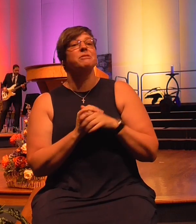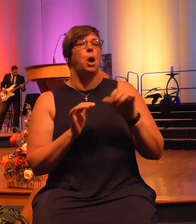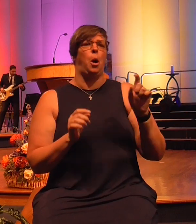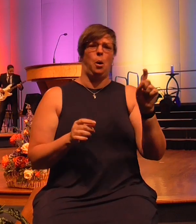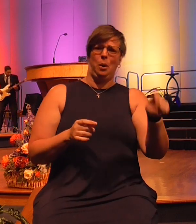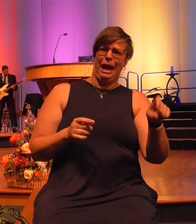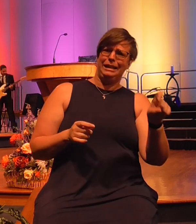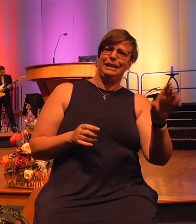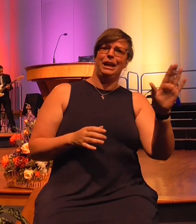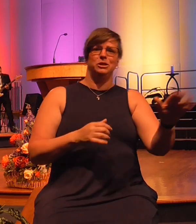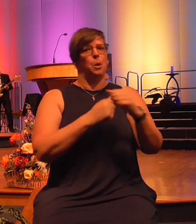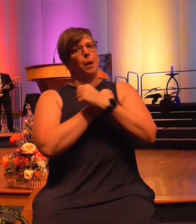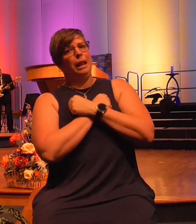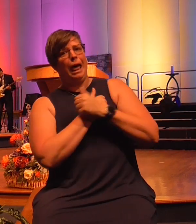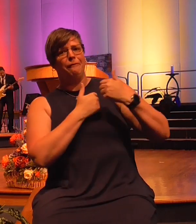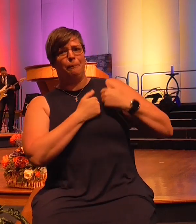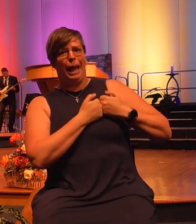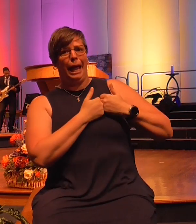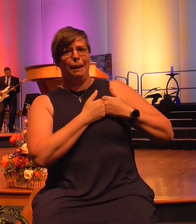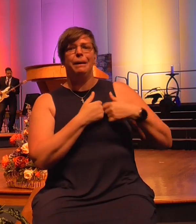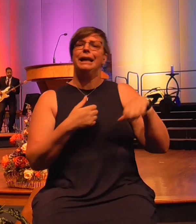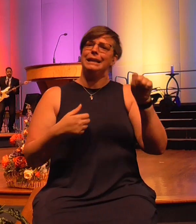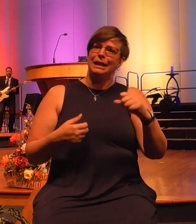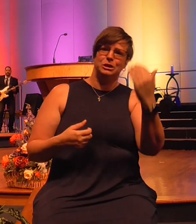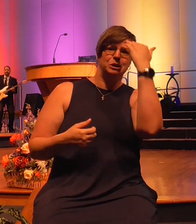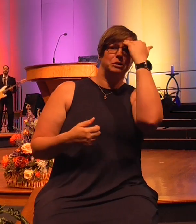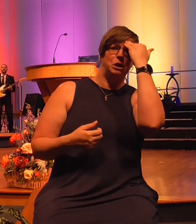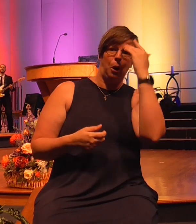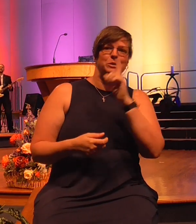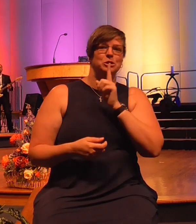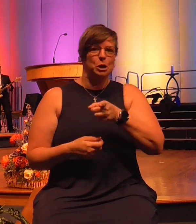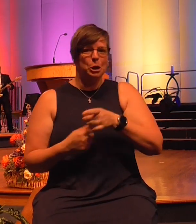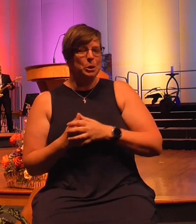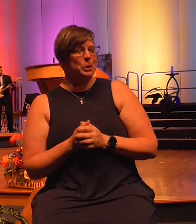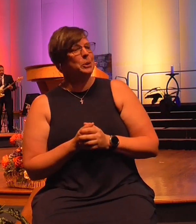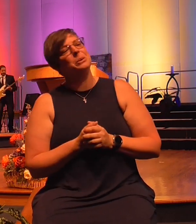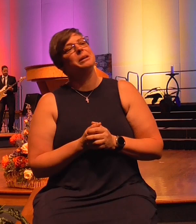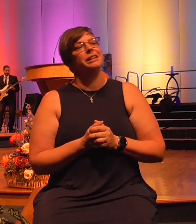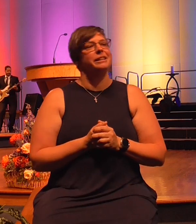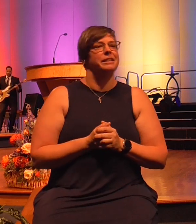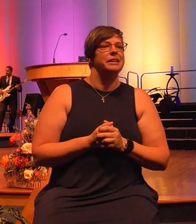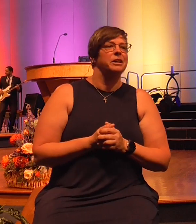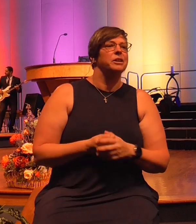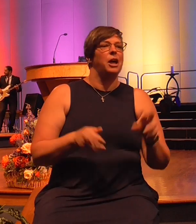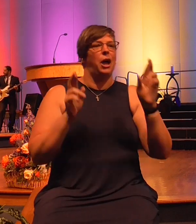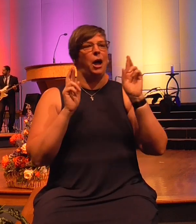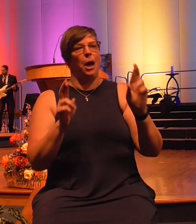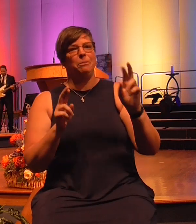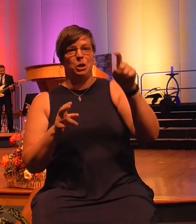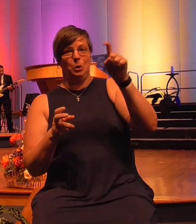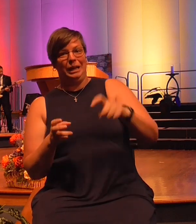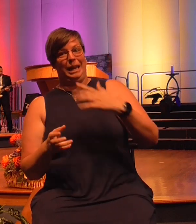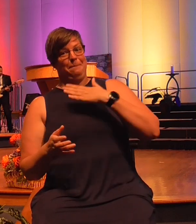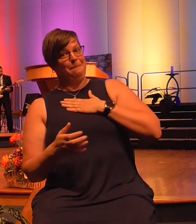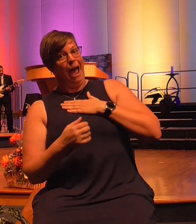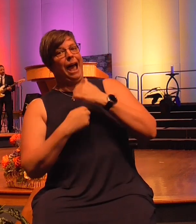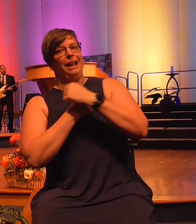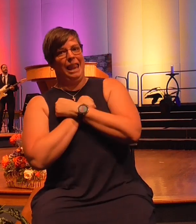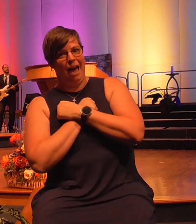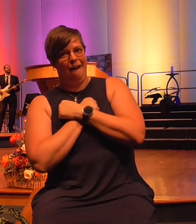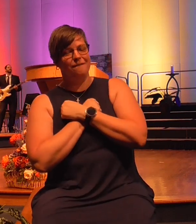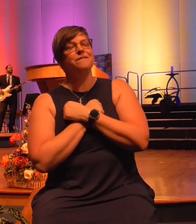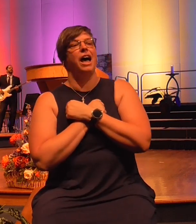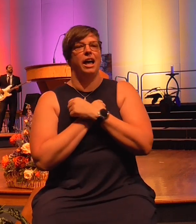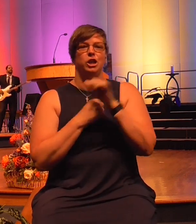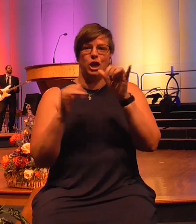Ooh, I need your love, babe. Guess you know it's true. Hope you need my